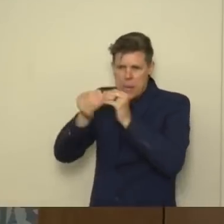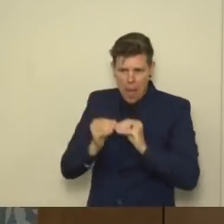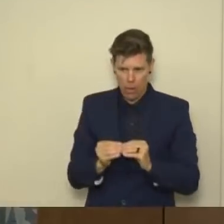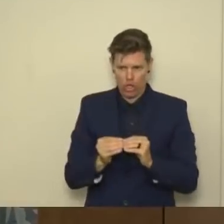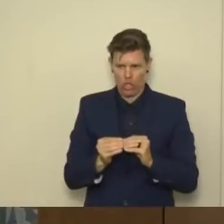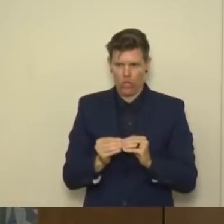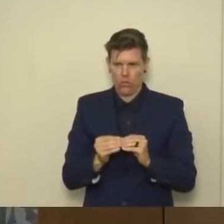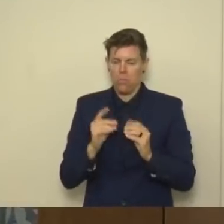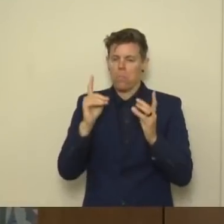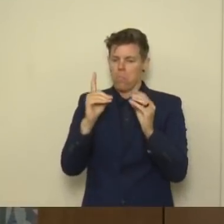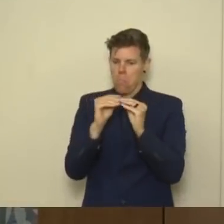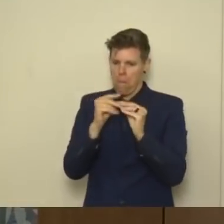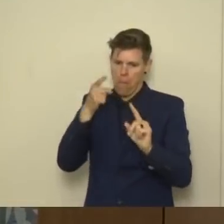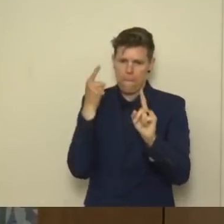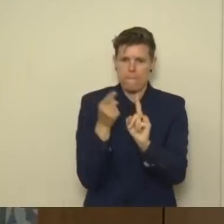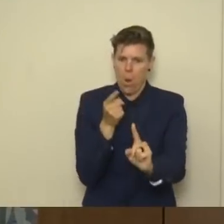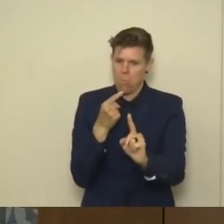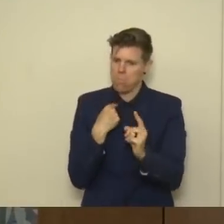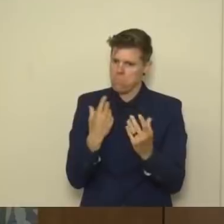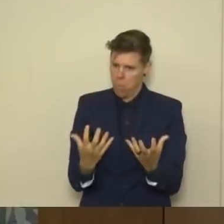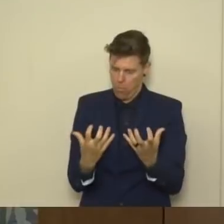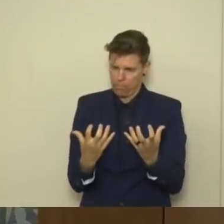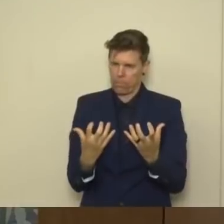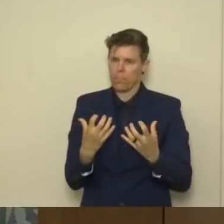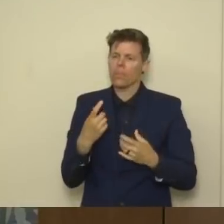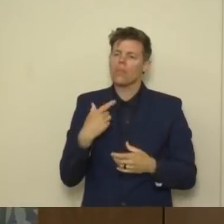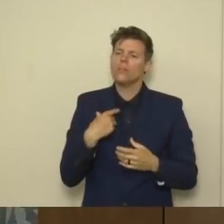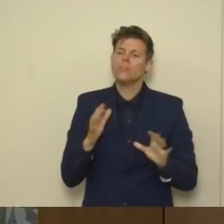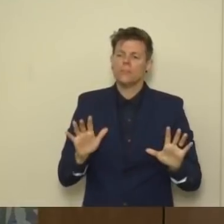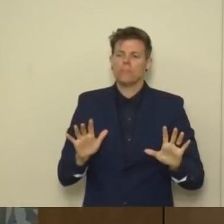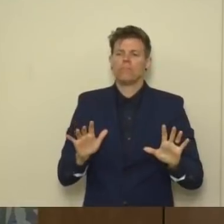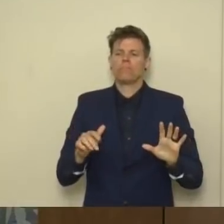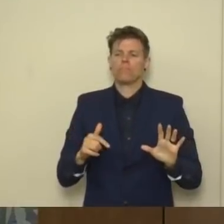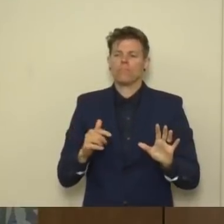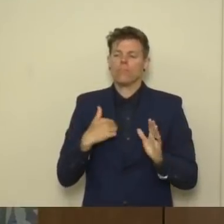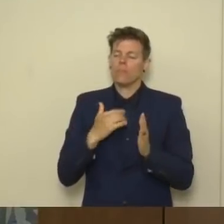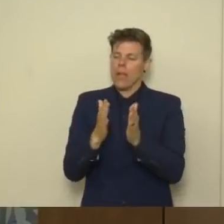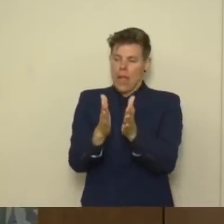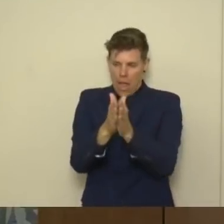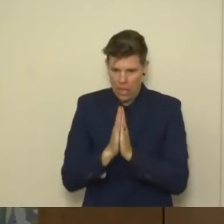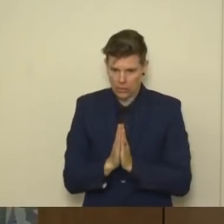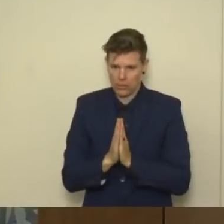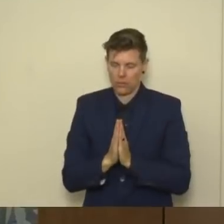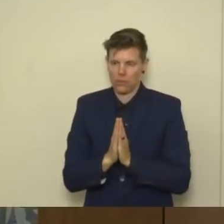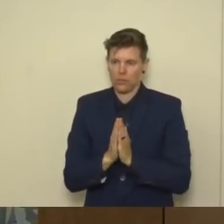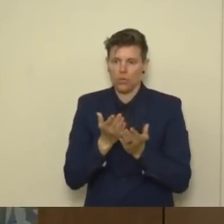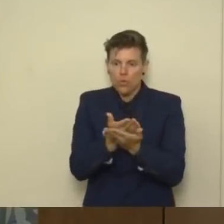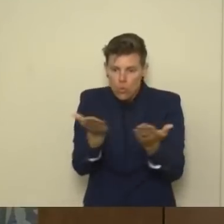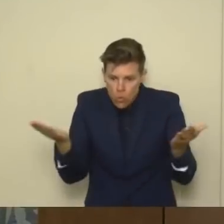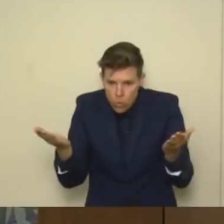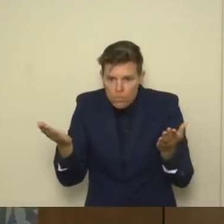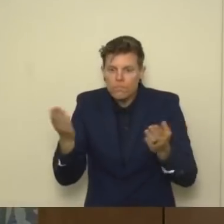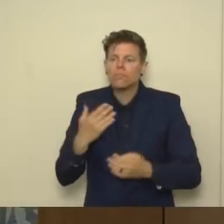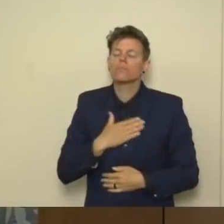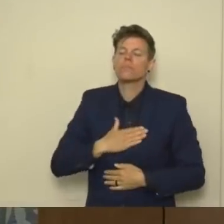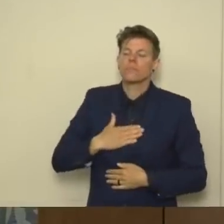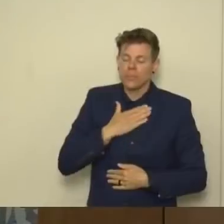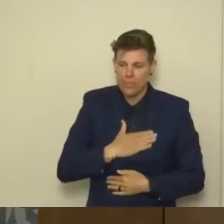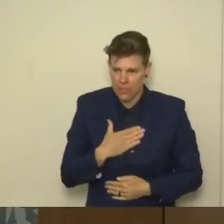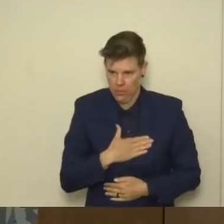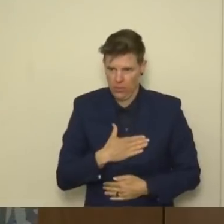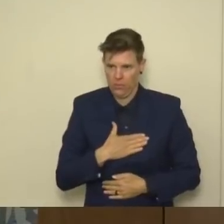that I'm going to ask New Mexicans to really think hard about